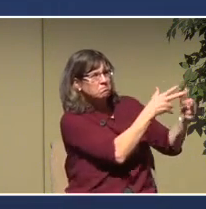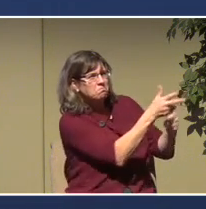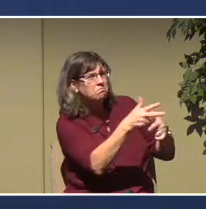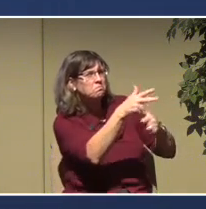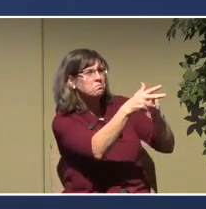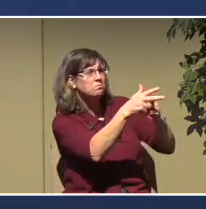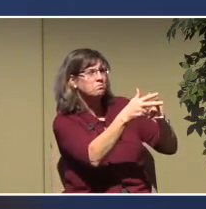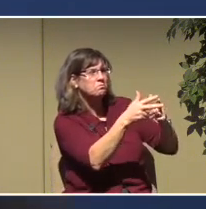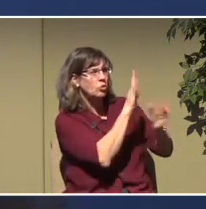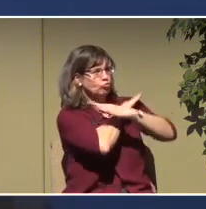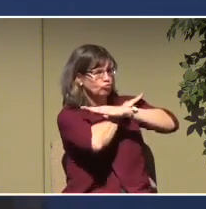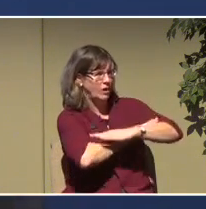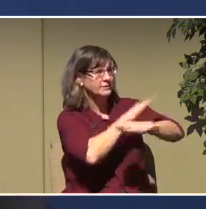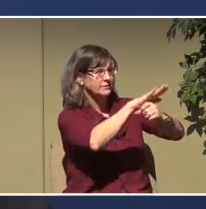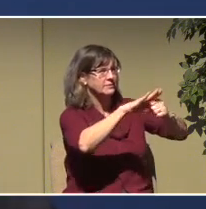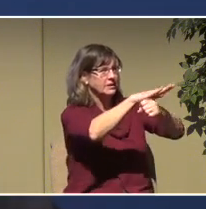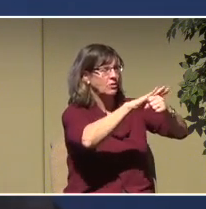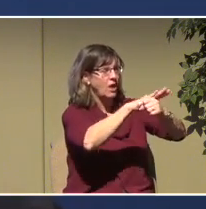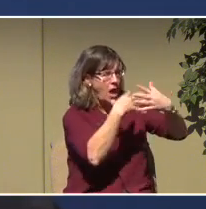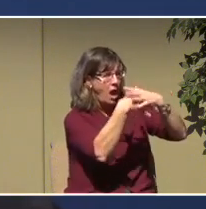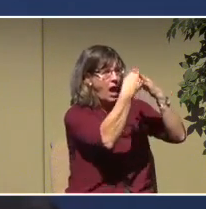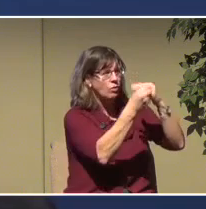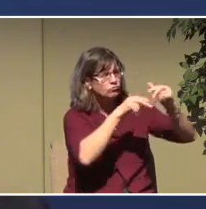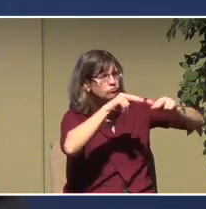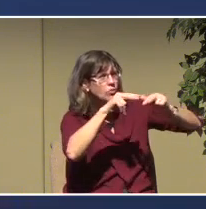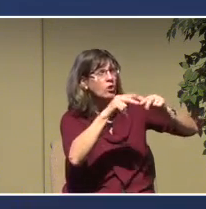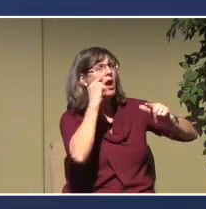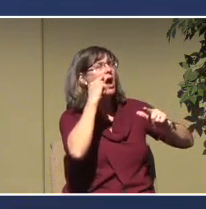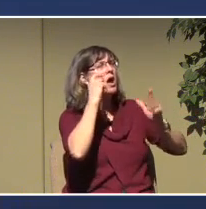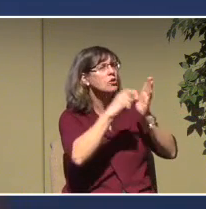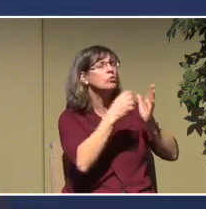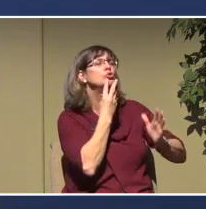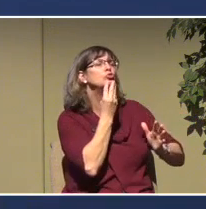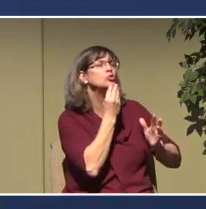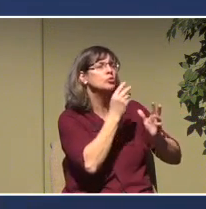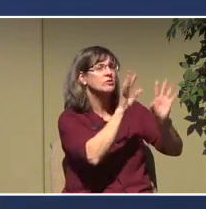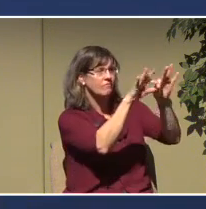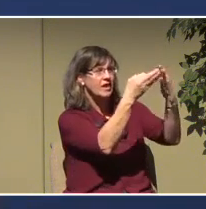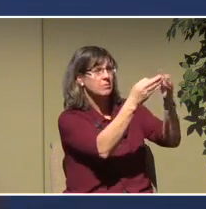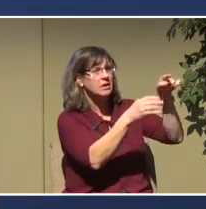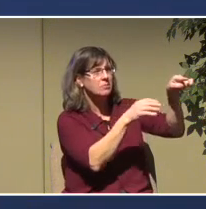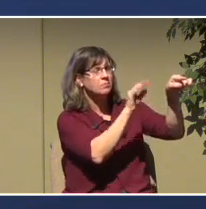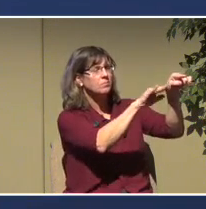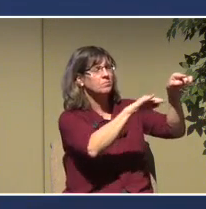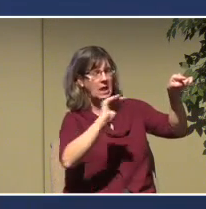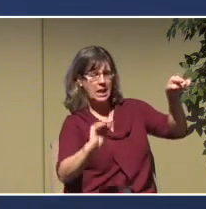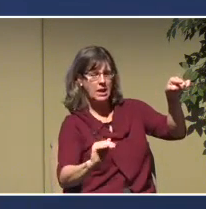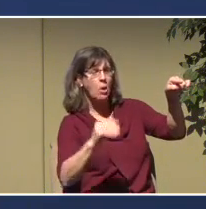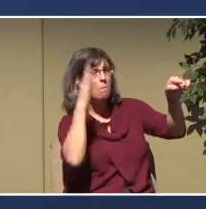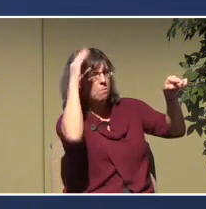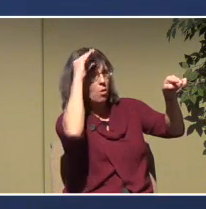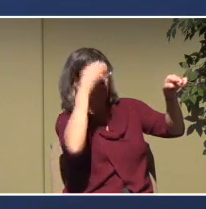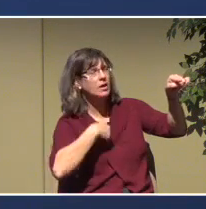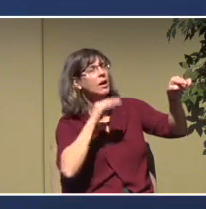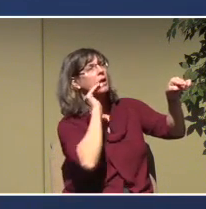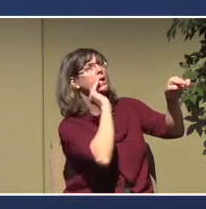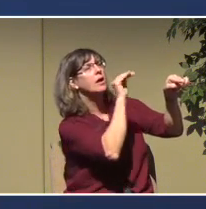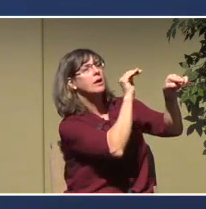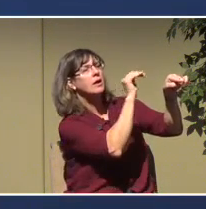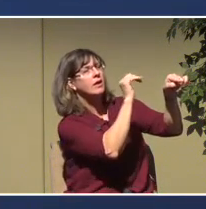a father, coming in with this little boy, and the little boy calling him Abba, and